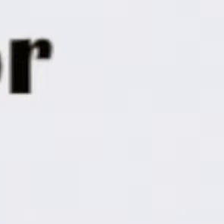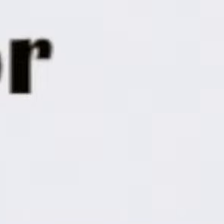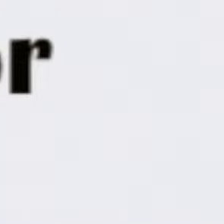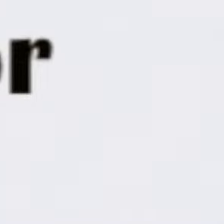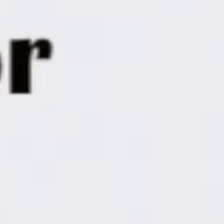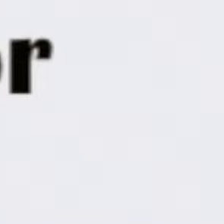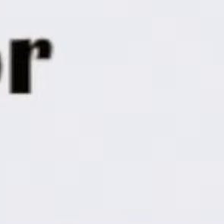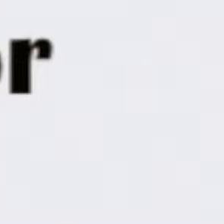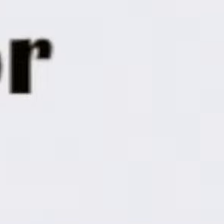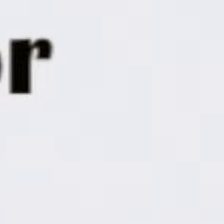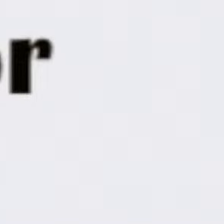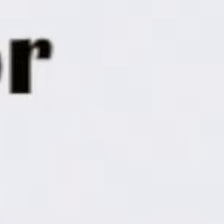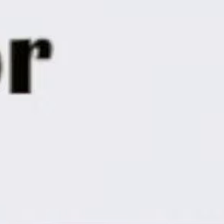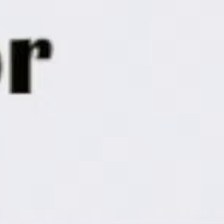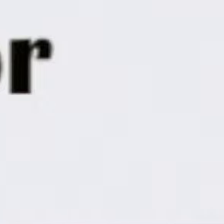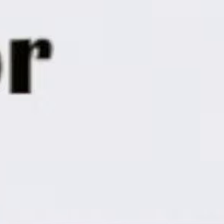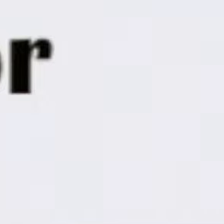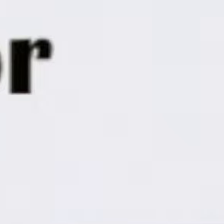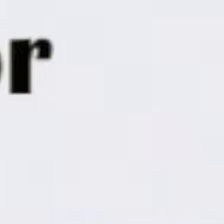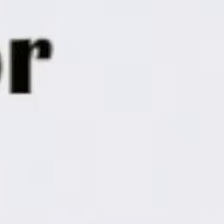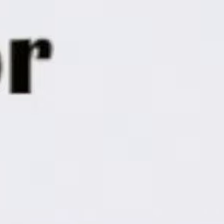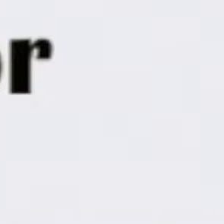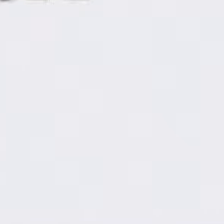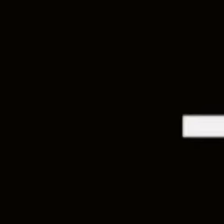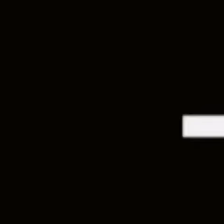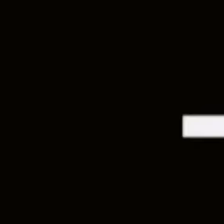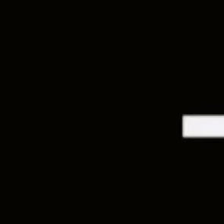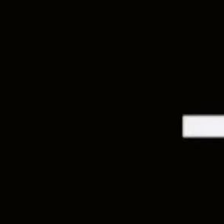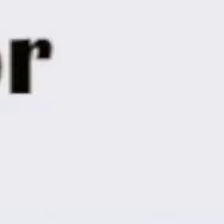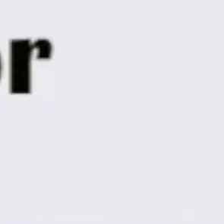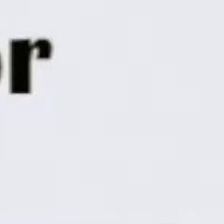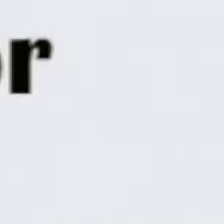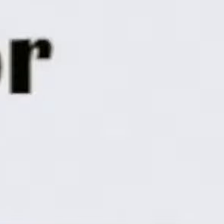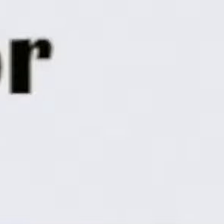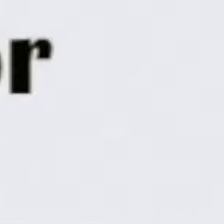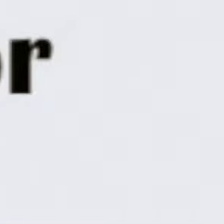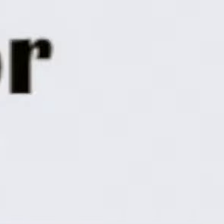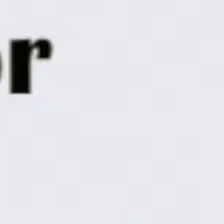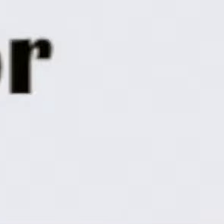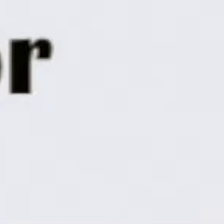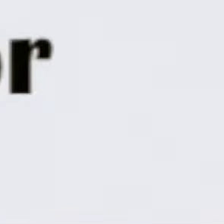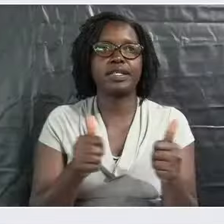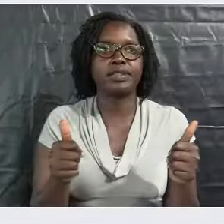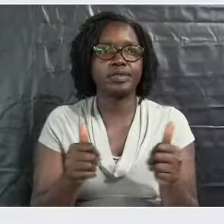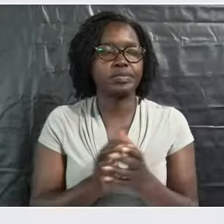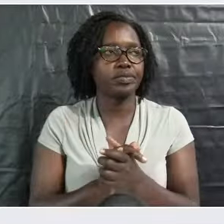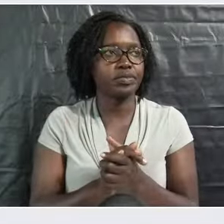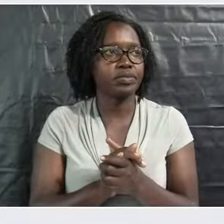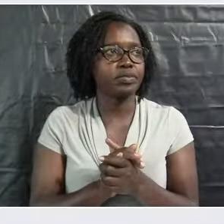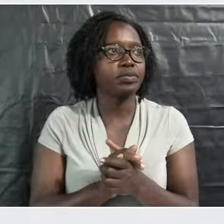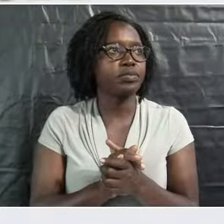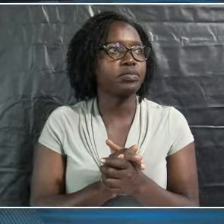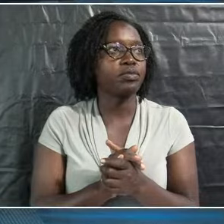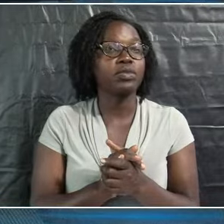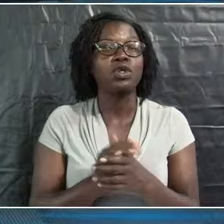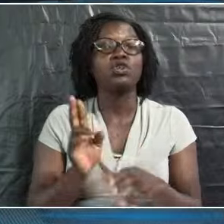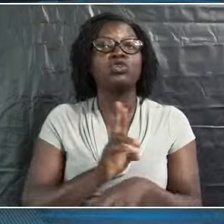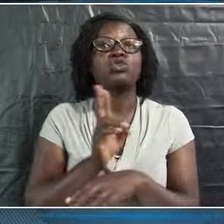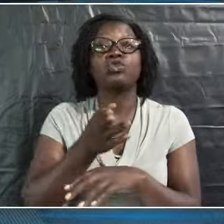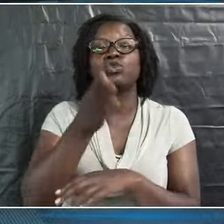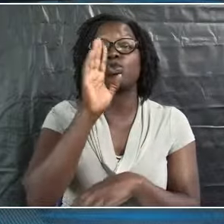What is the big lesson there? Well, simply this: to use